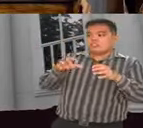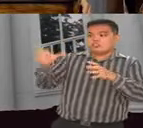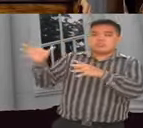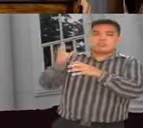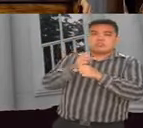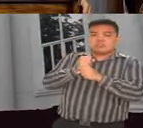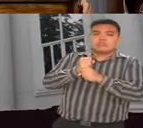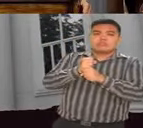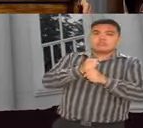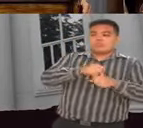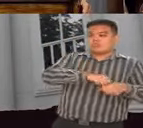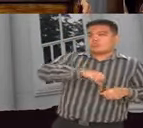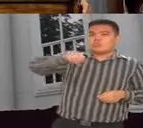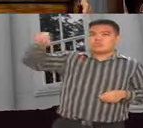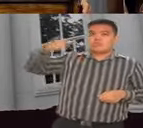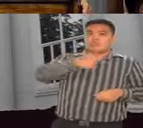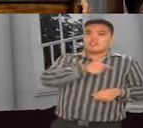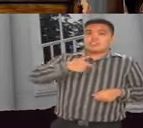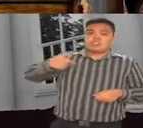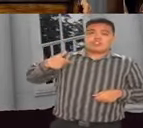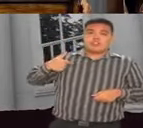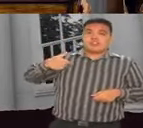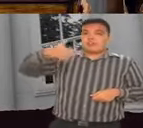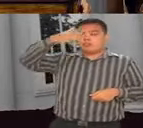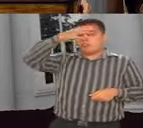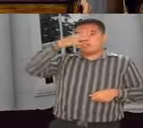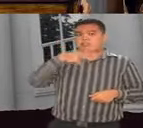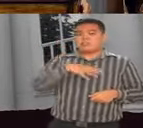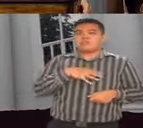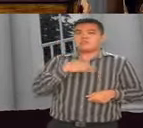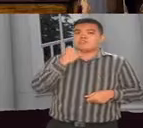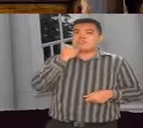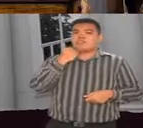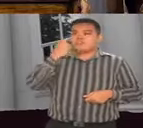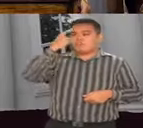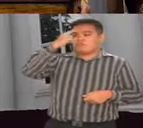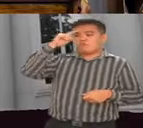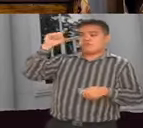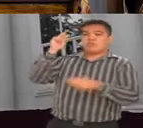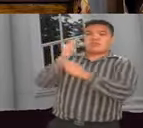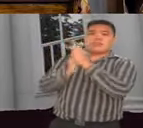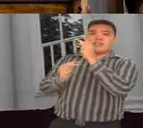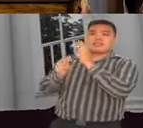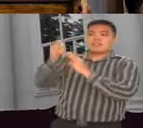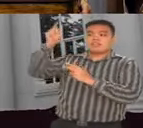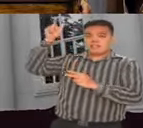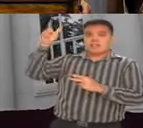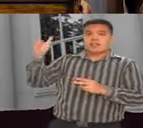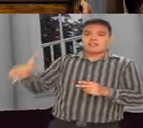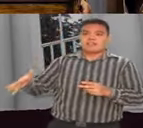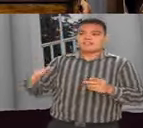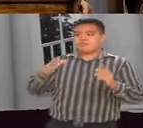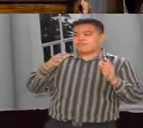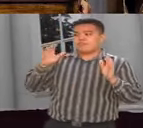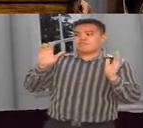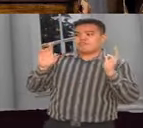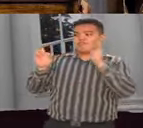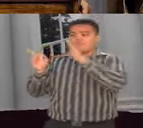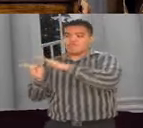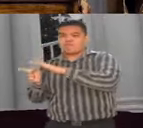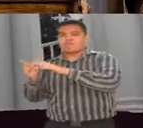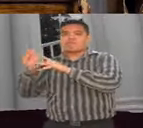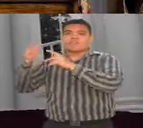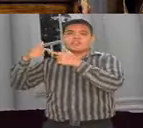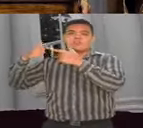the sword of Gideon, the son of Joash, a man of Israel, for into his hand hath God delivered Midian and all